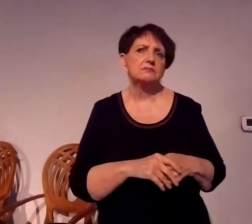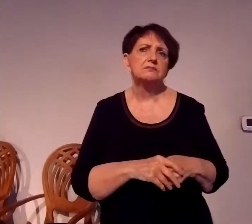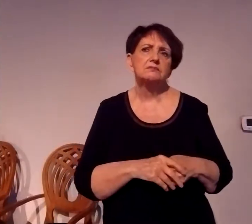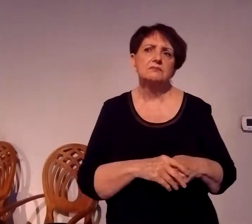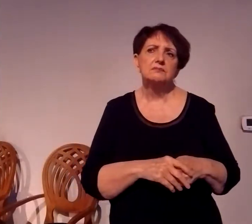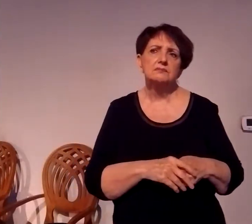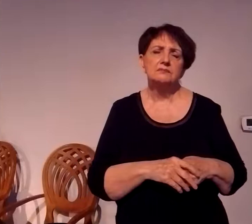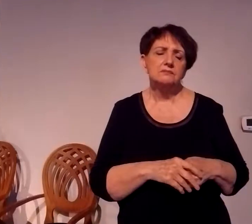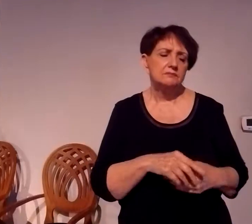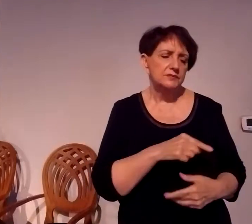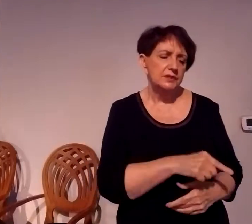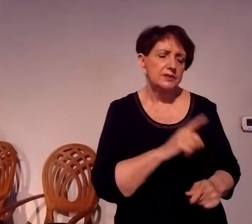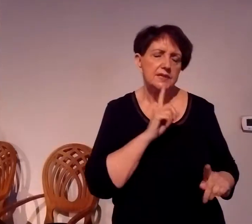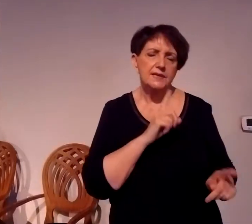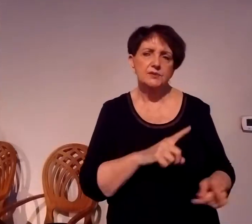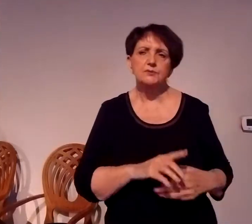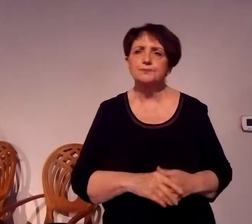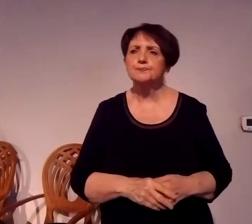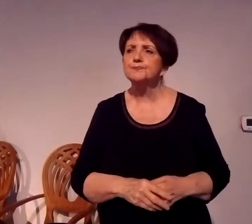And this is how he answered it.